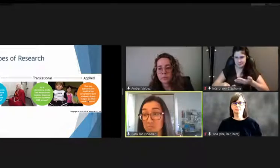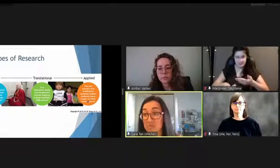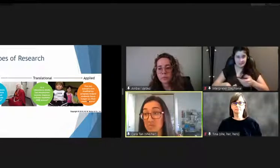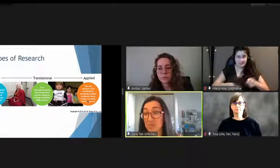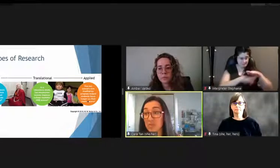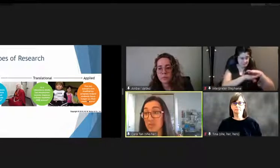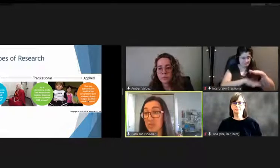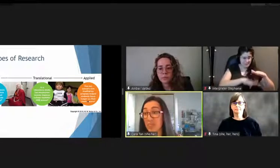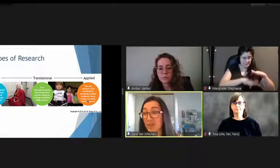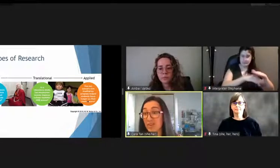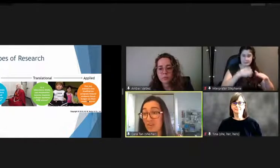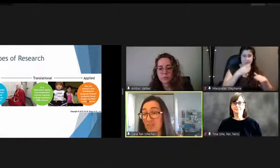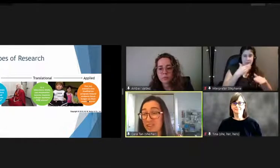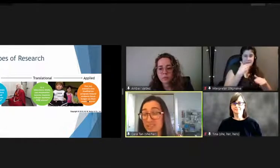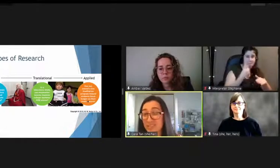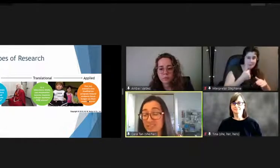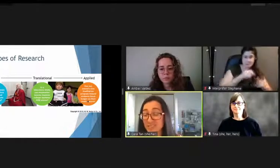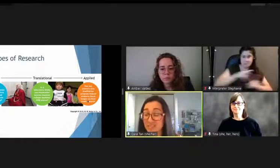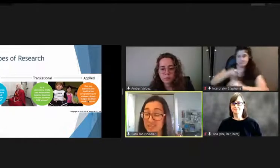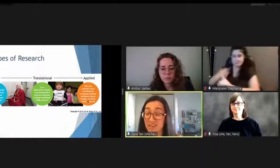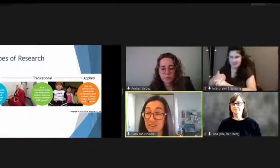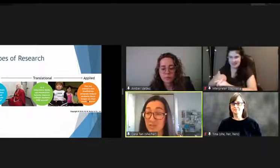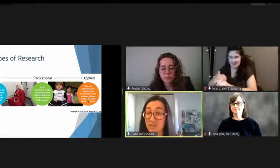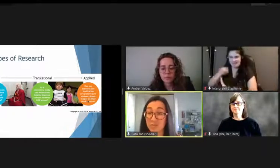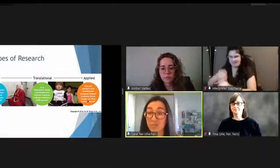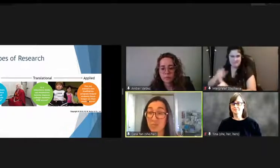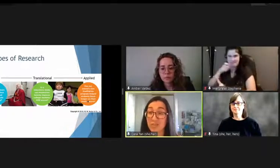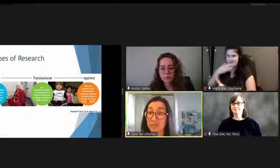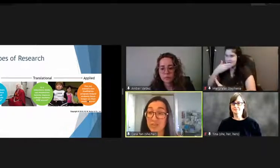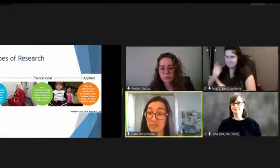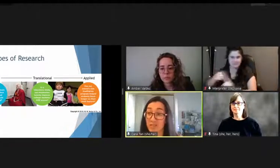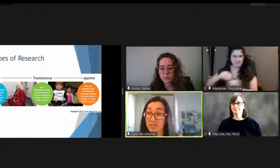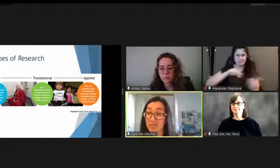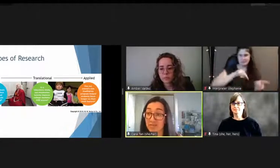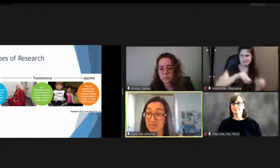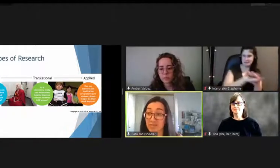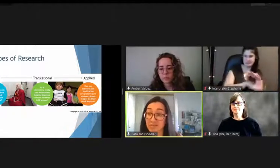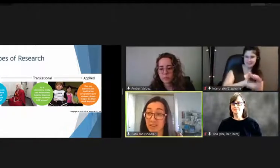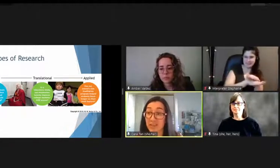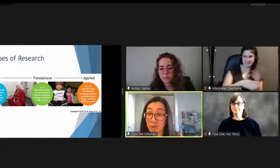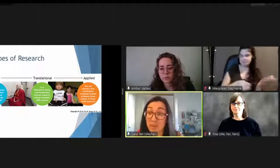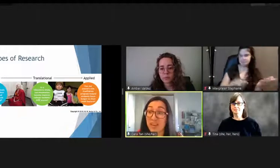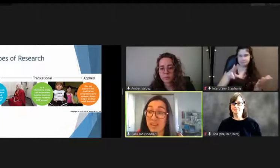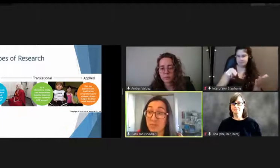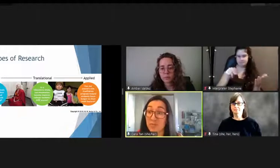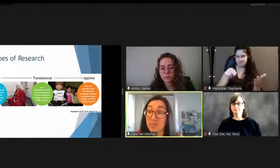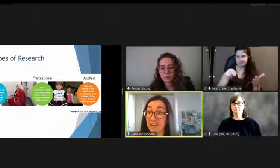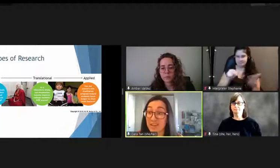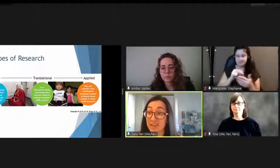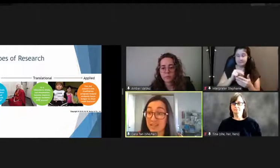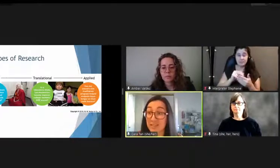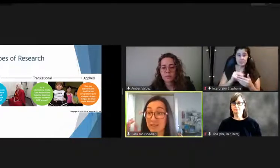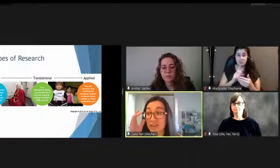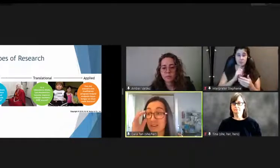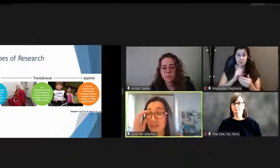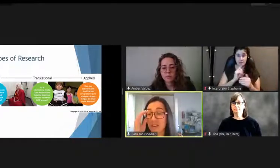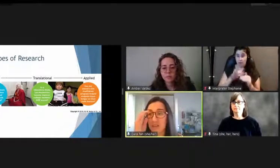research. They don't really even necessarily use different methods. They can use the same